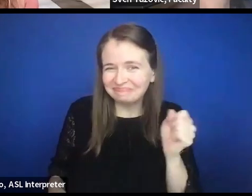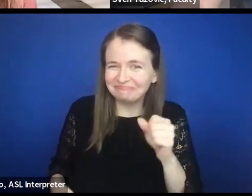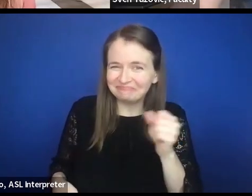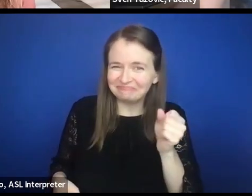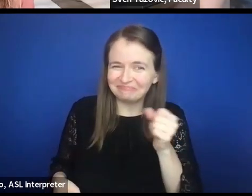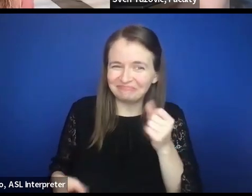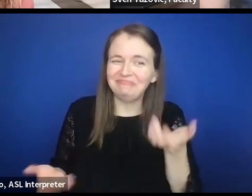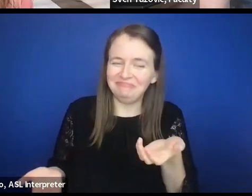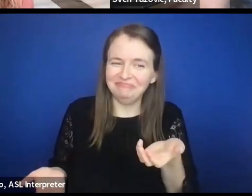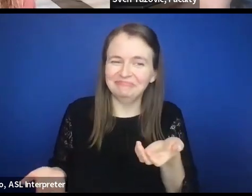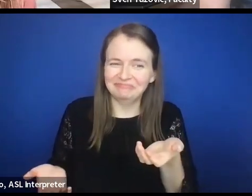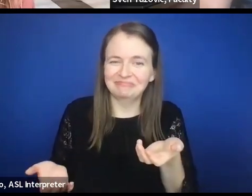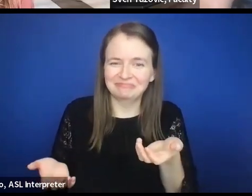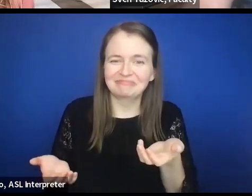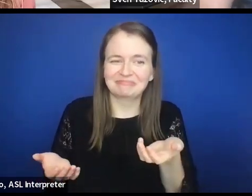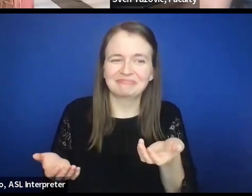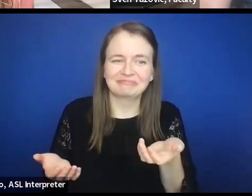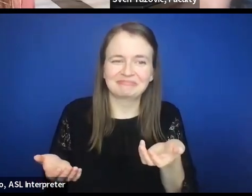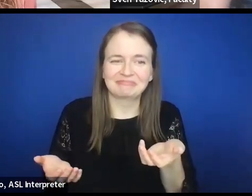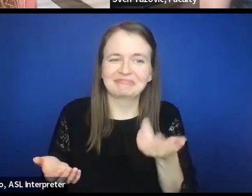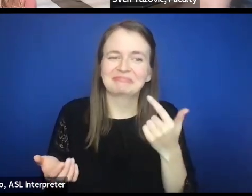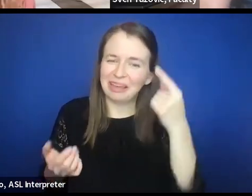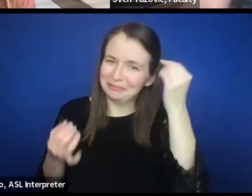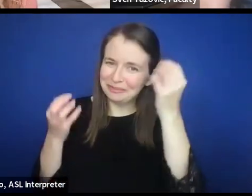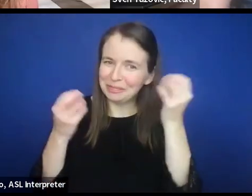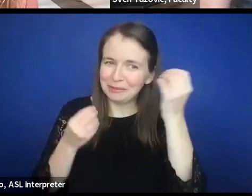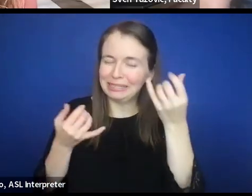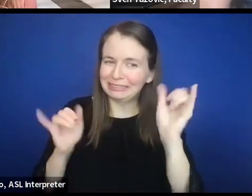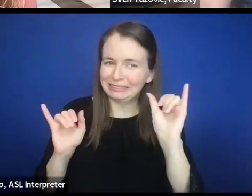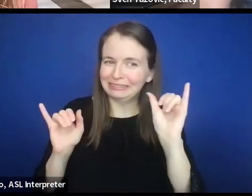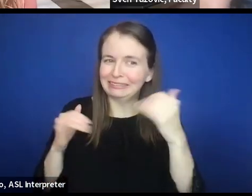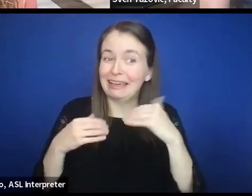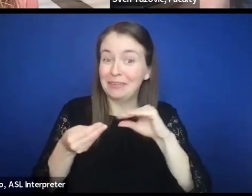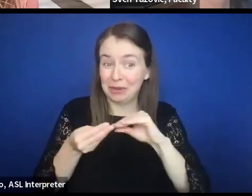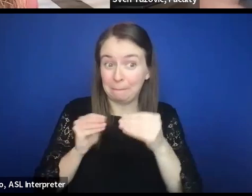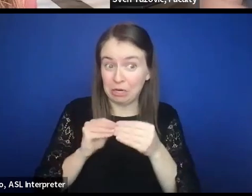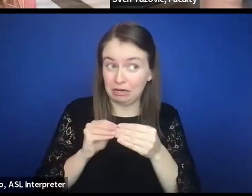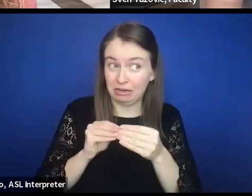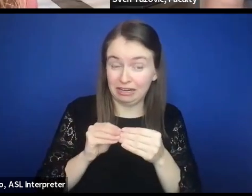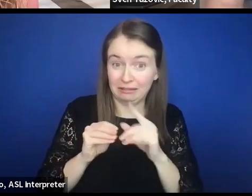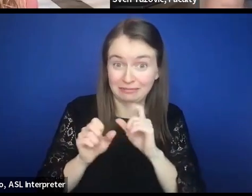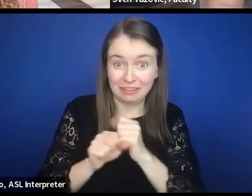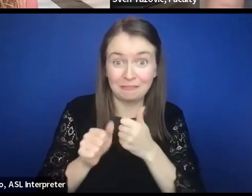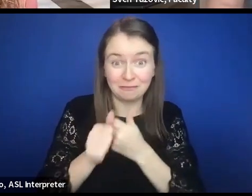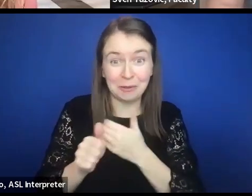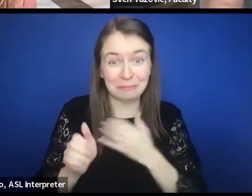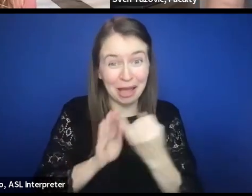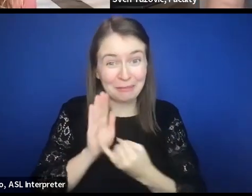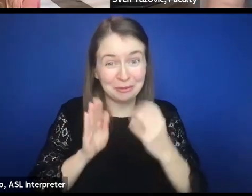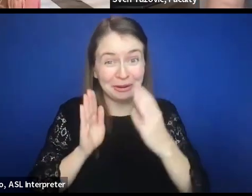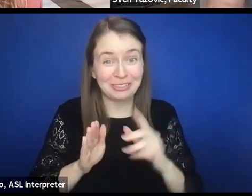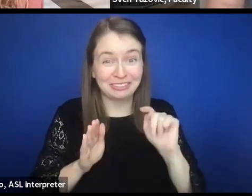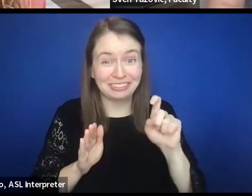Yeah. And well, you were saying this. I was thinking that I still have the number of my, and I'm actually following my Mauritian taxi driver